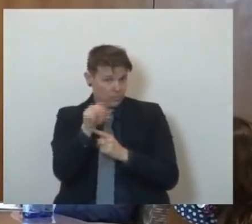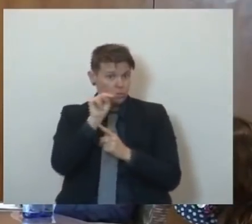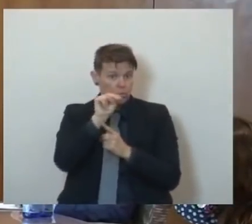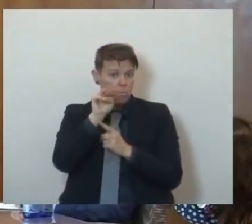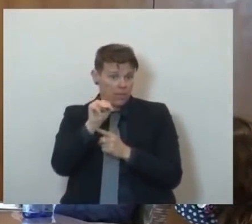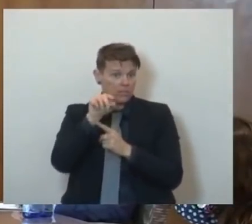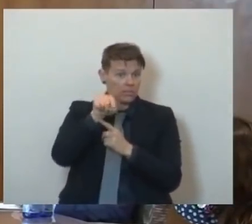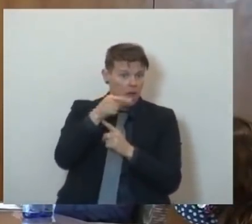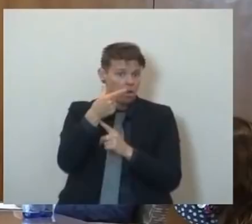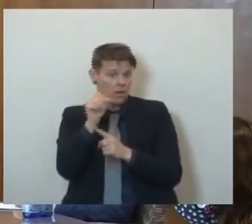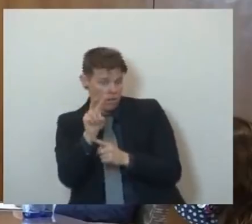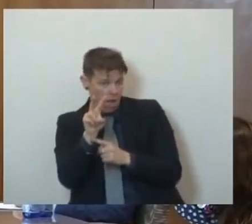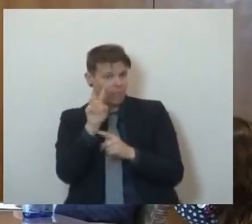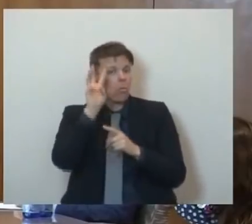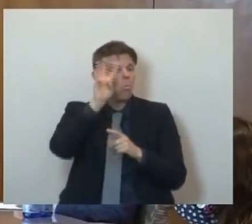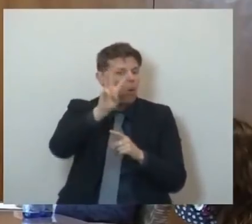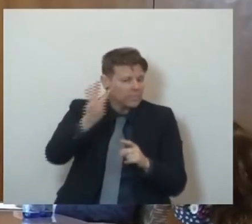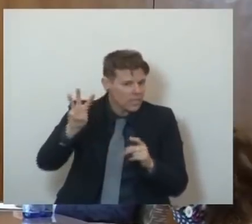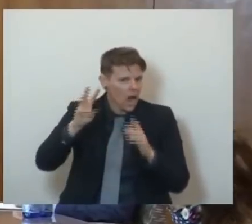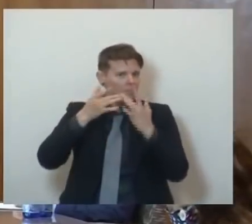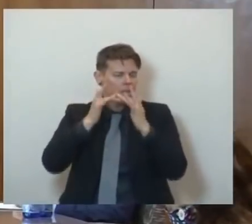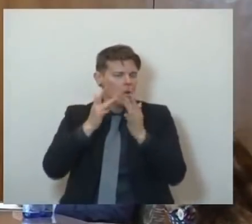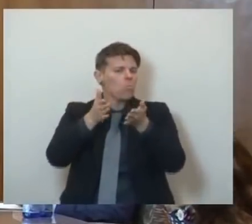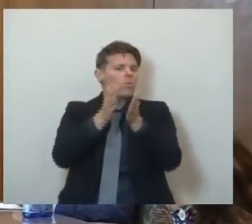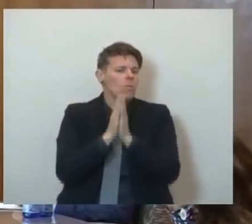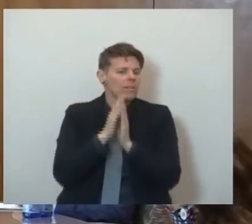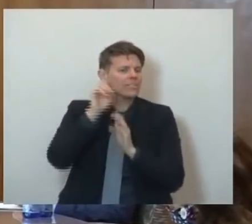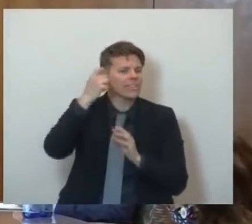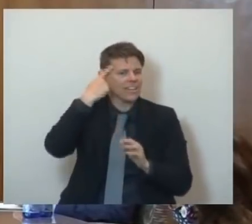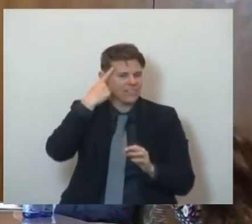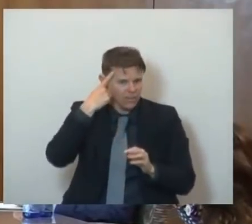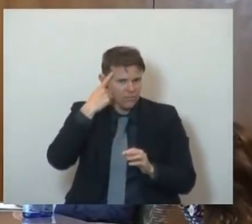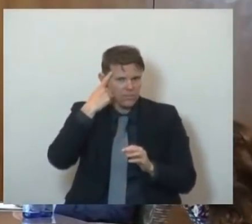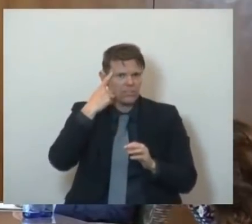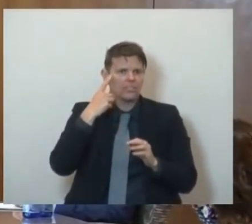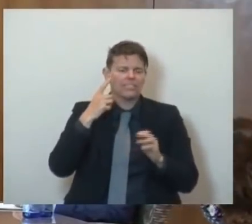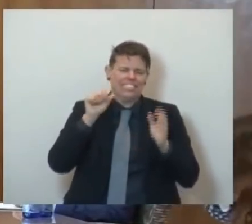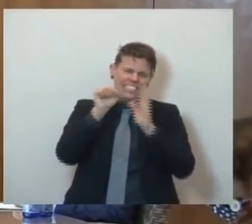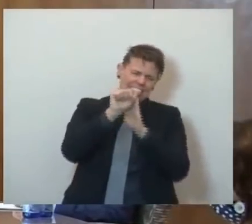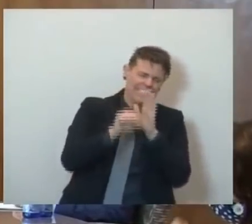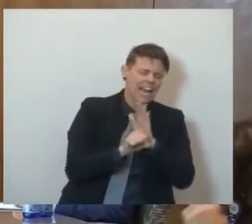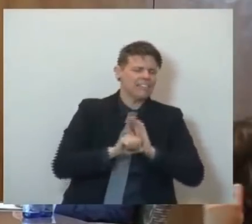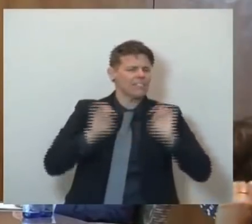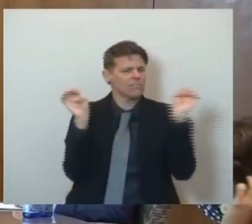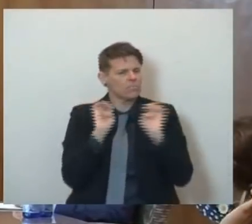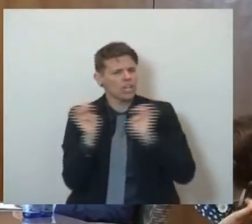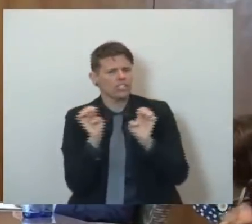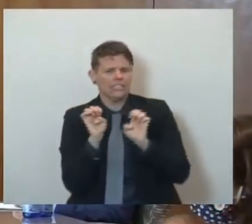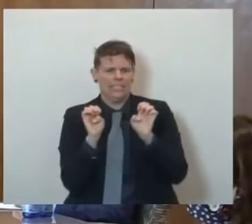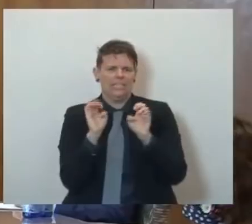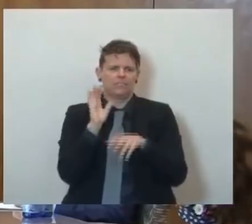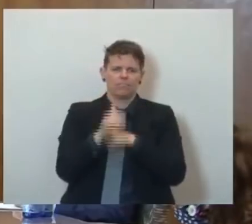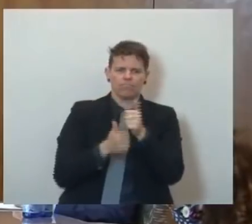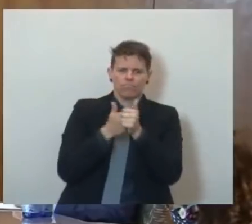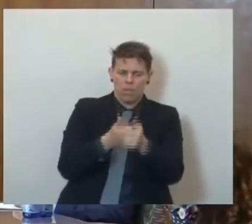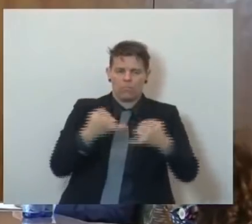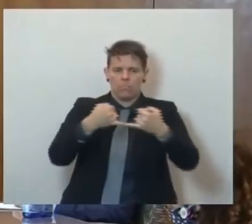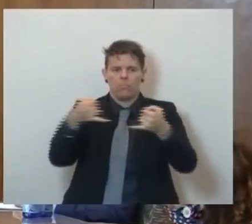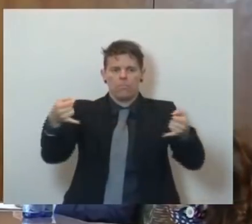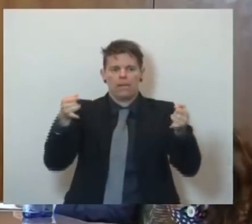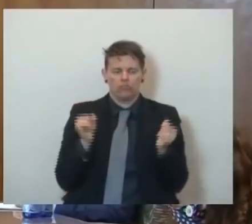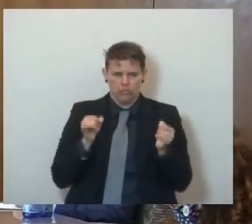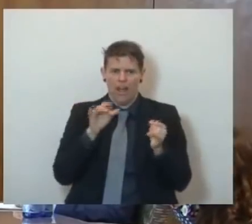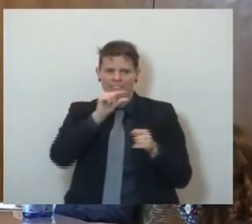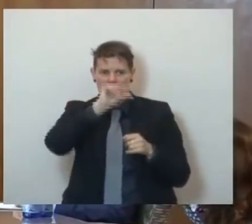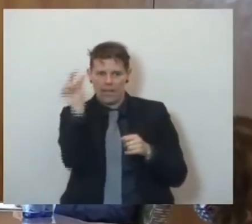right now, requesting that the governor's office declare a, quote, state of emergency pursuant within the boundaries of the city of Gallup. They're saying